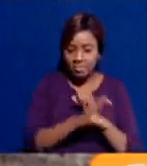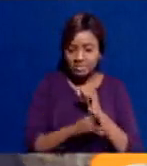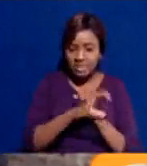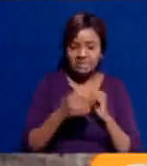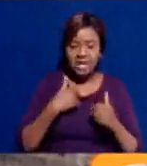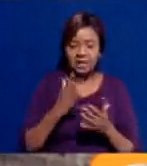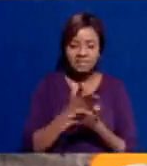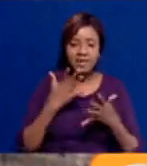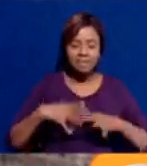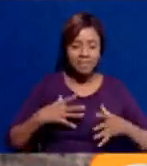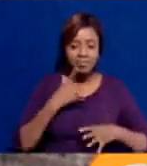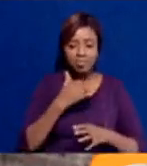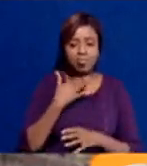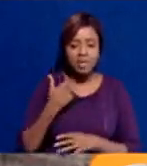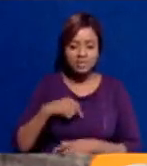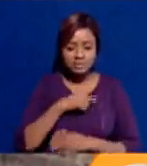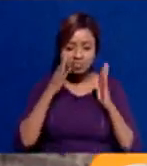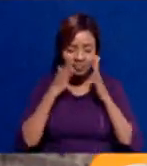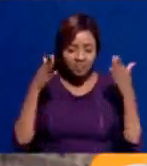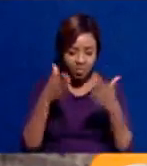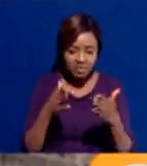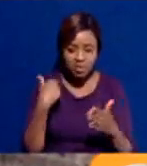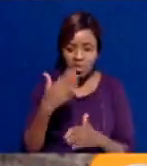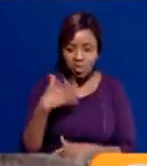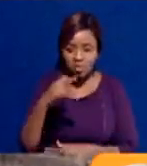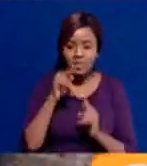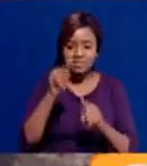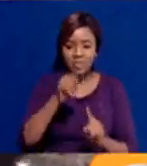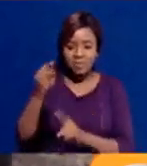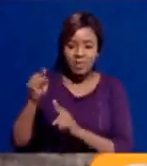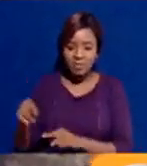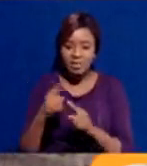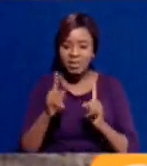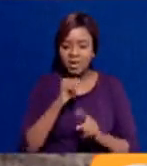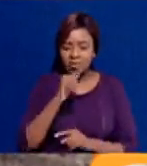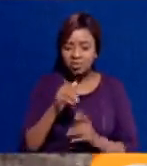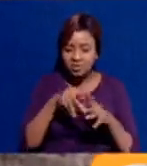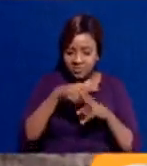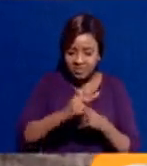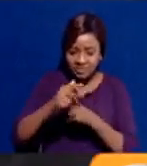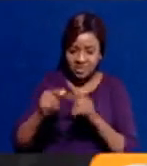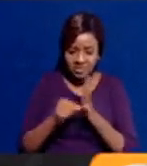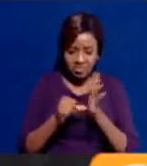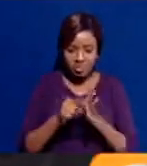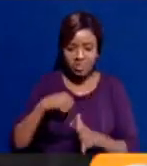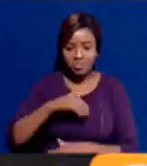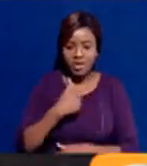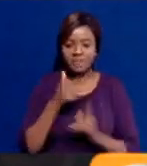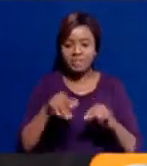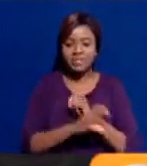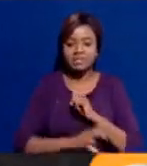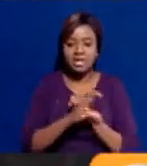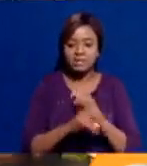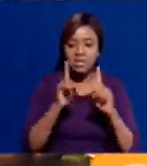us to dwell on fixing blame and not fixing the problems that you are encountering in this country. Conspicuously absent